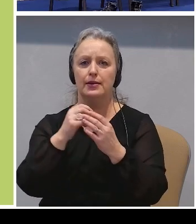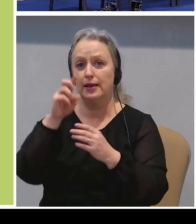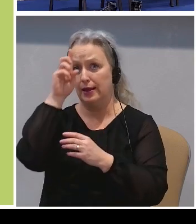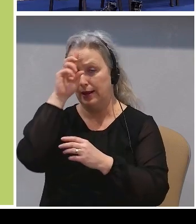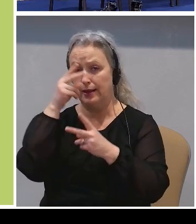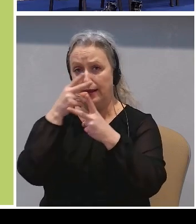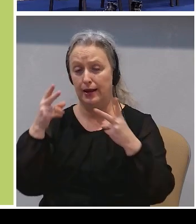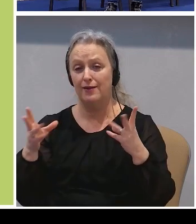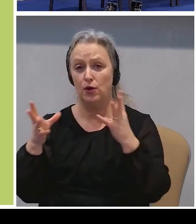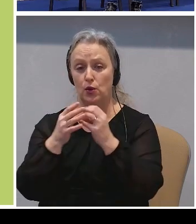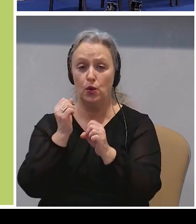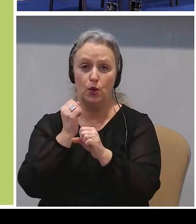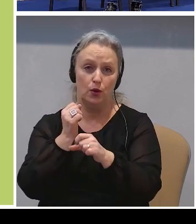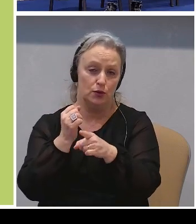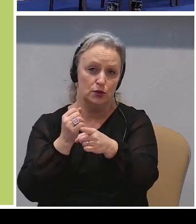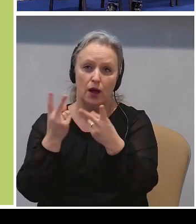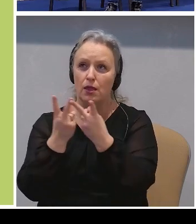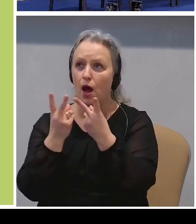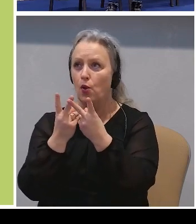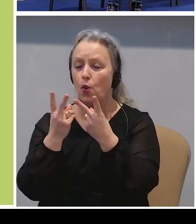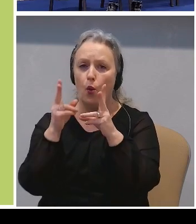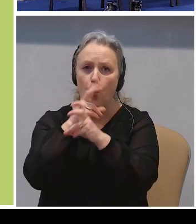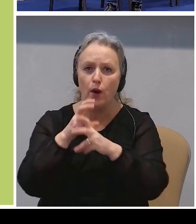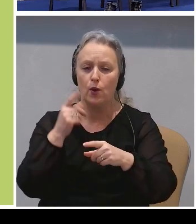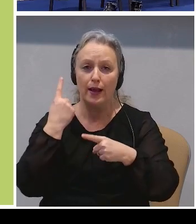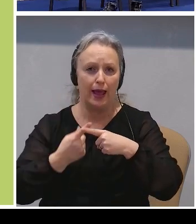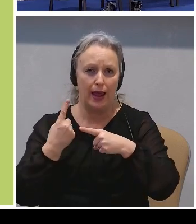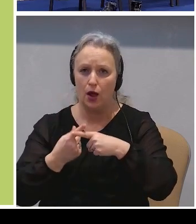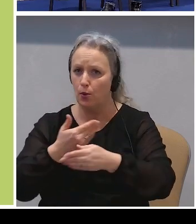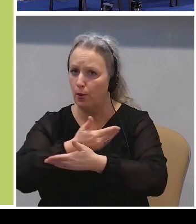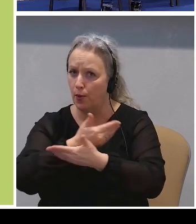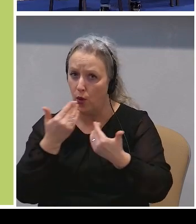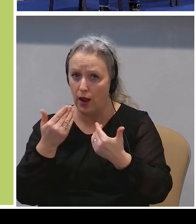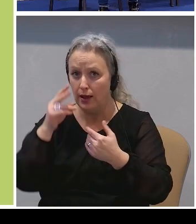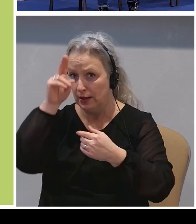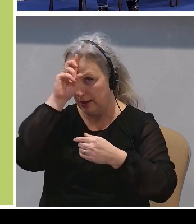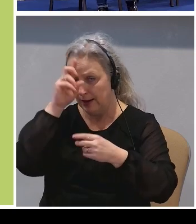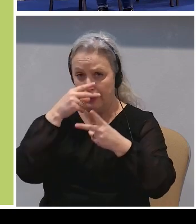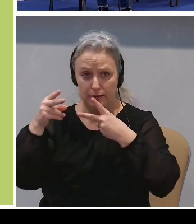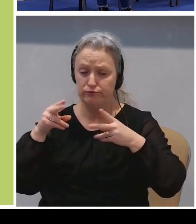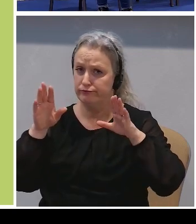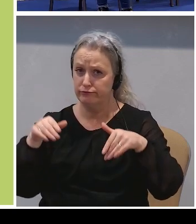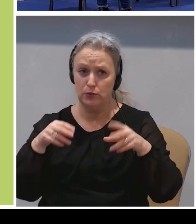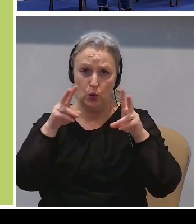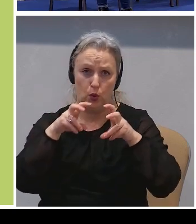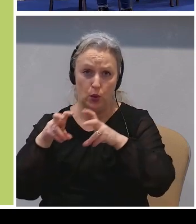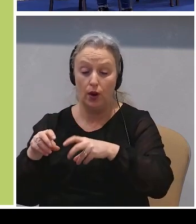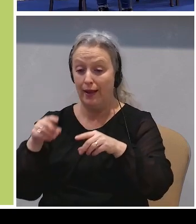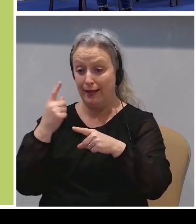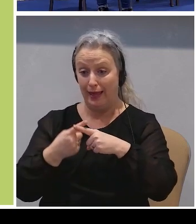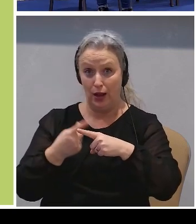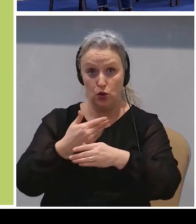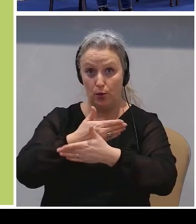no regulation in Europe that says patients cannot be treated in another country. This is possible, but they say the lack of clarity on the